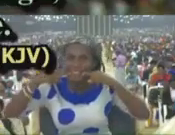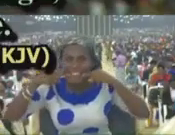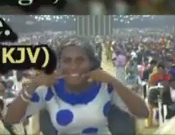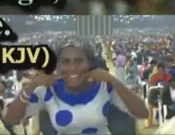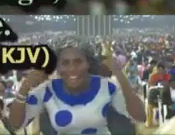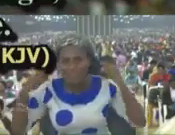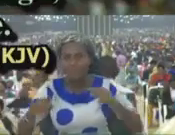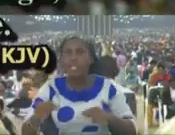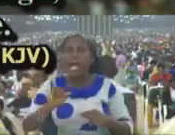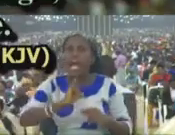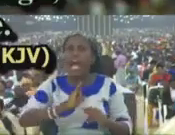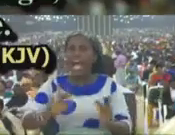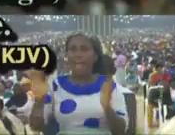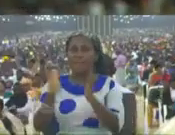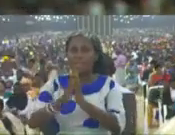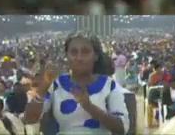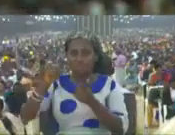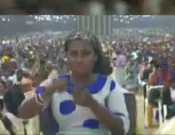laugh. I decree tonight,